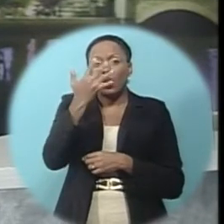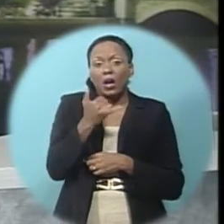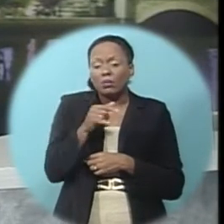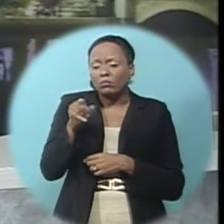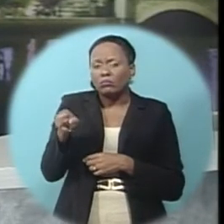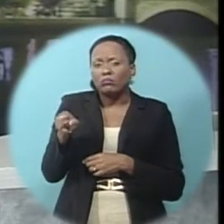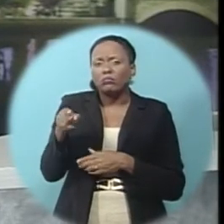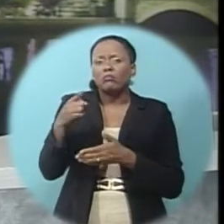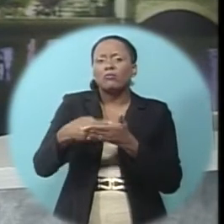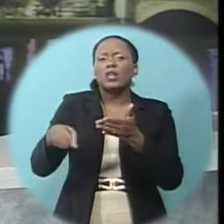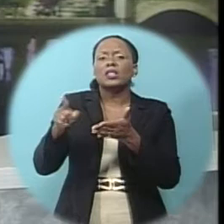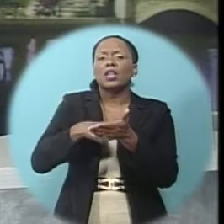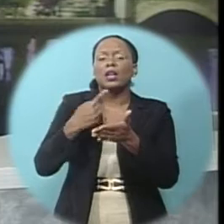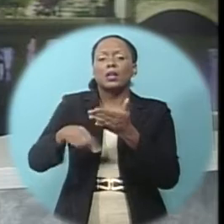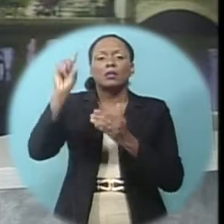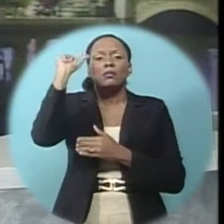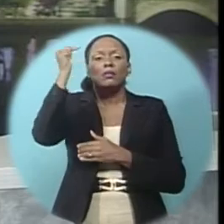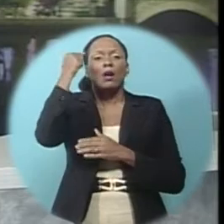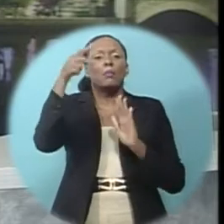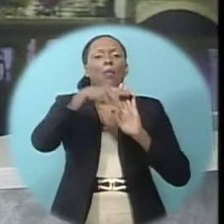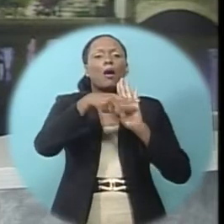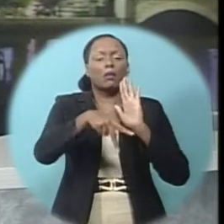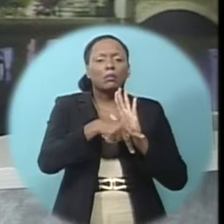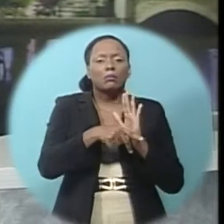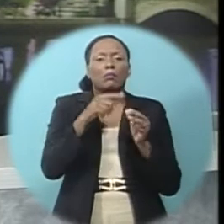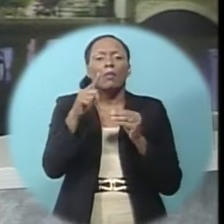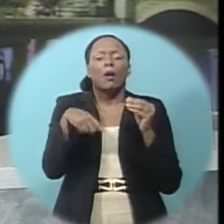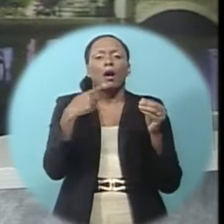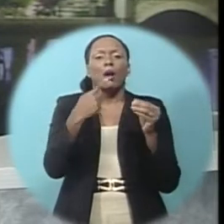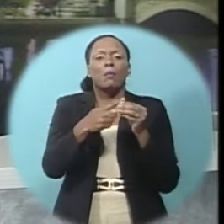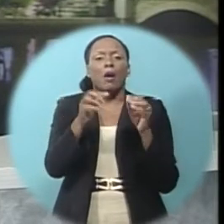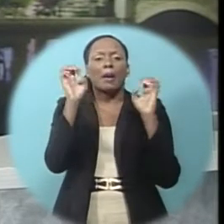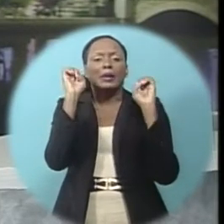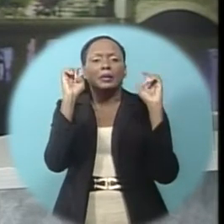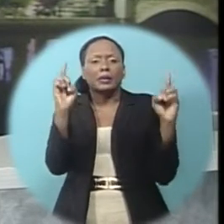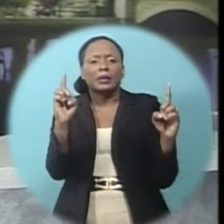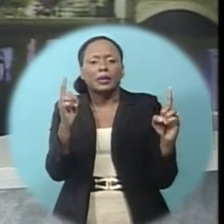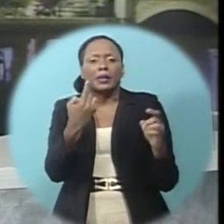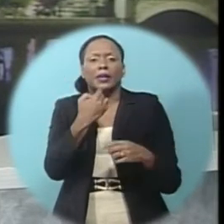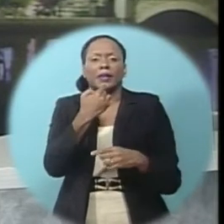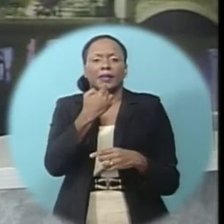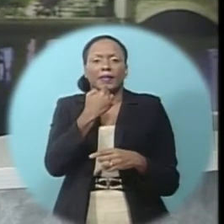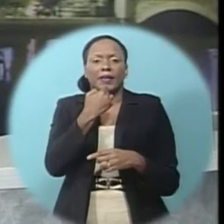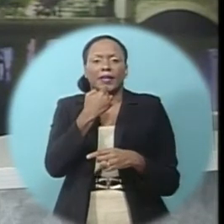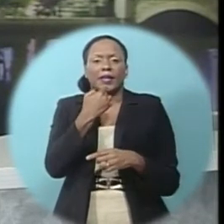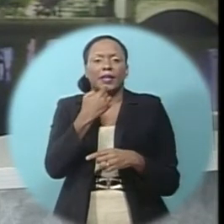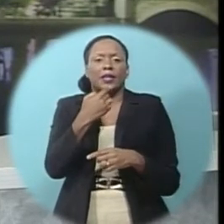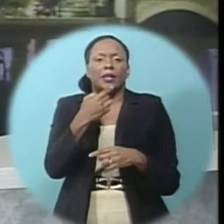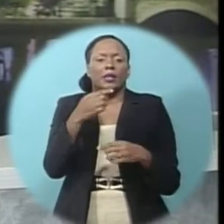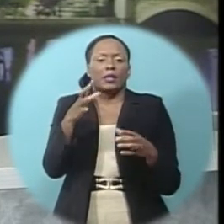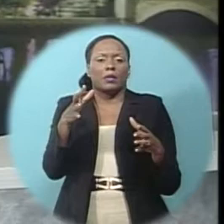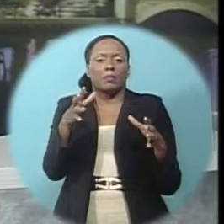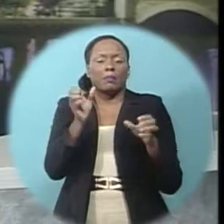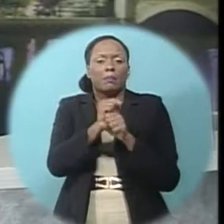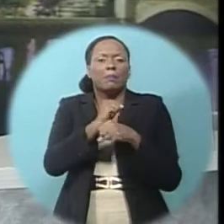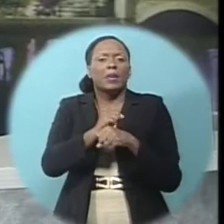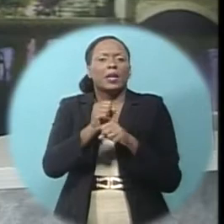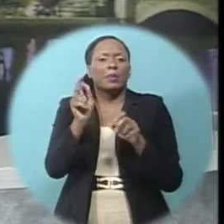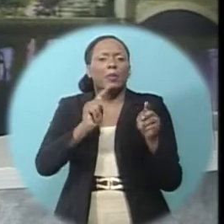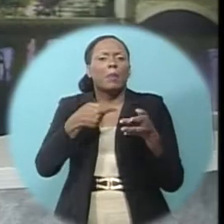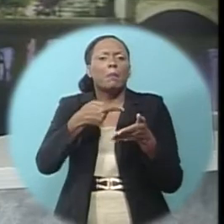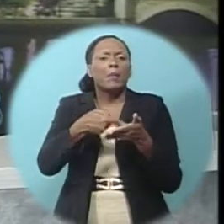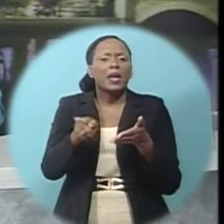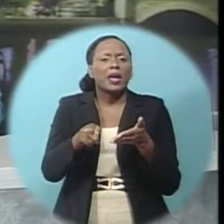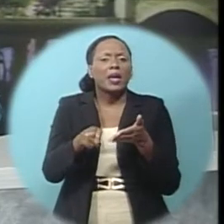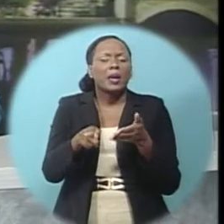Hilary publicly criticized government's policy toward tertiary education, suggesting the move to introduce user fees at Cave Hill